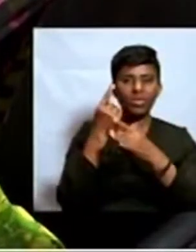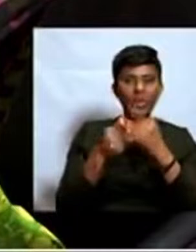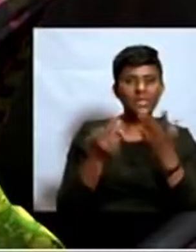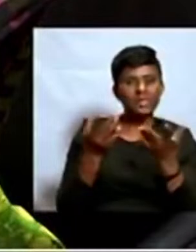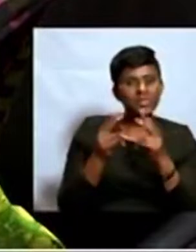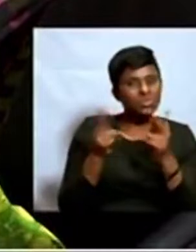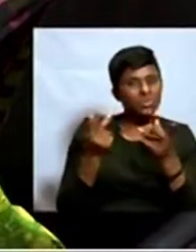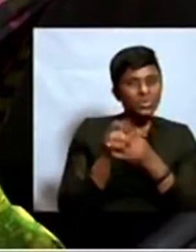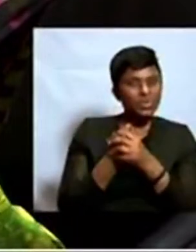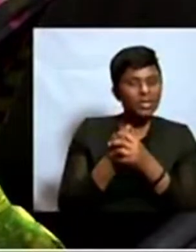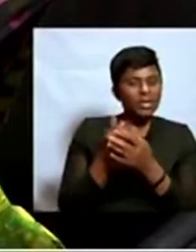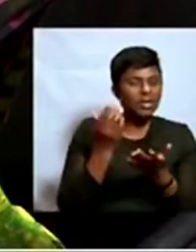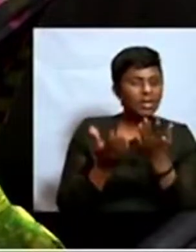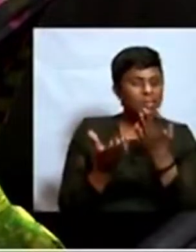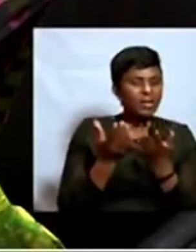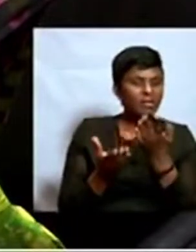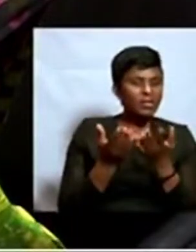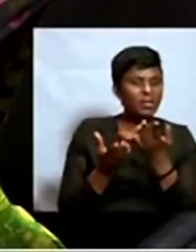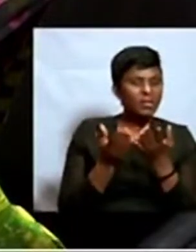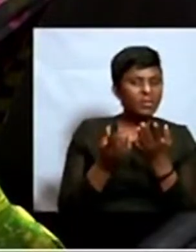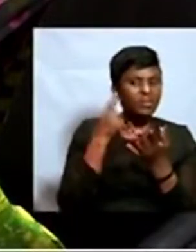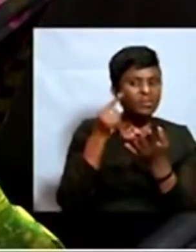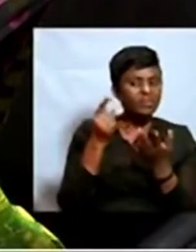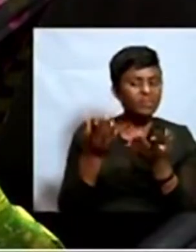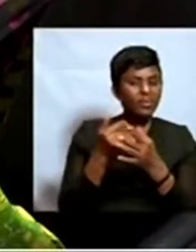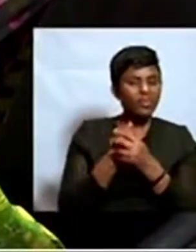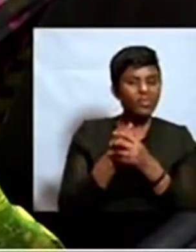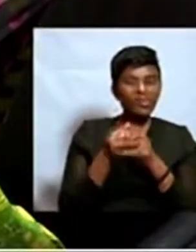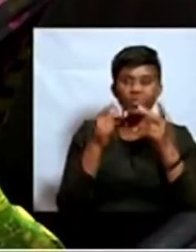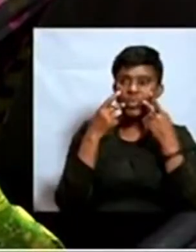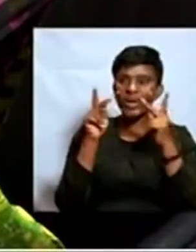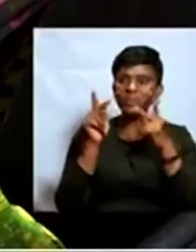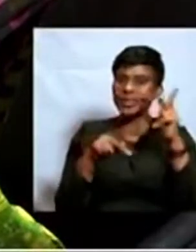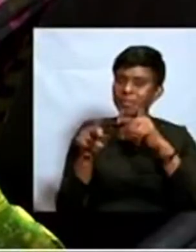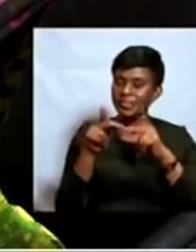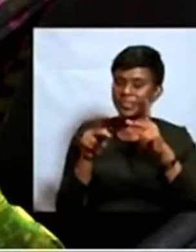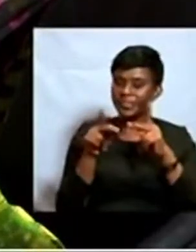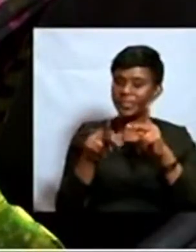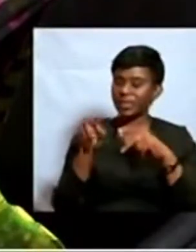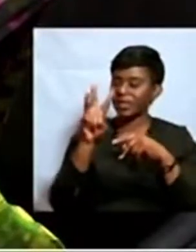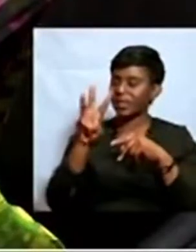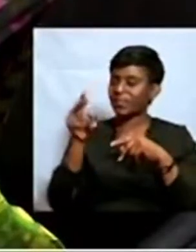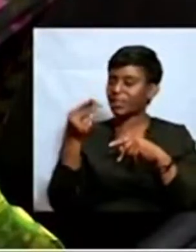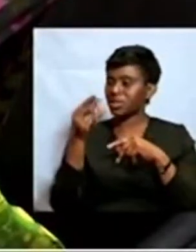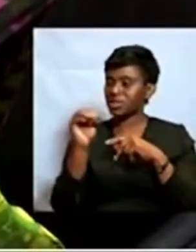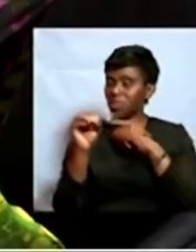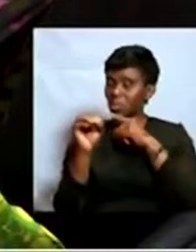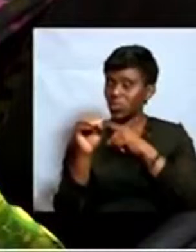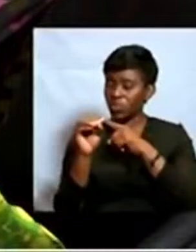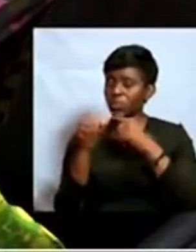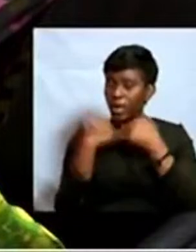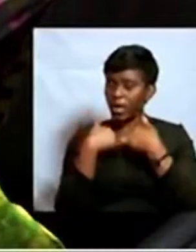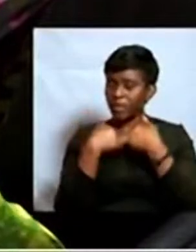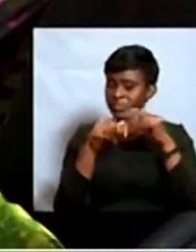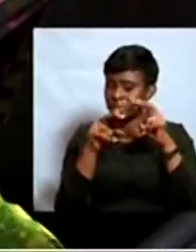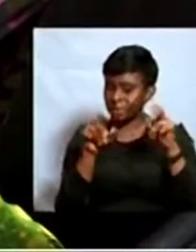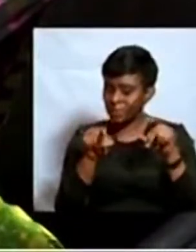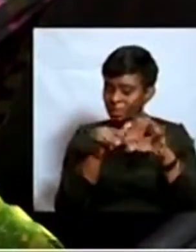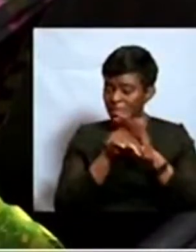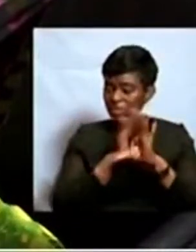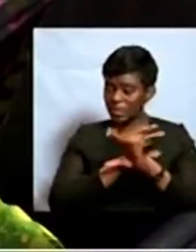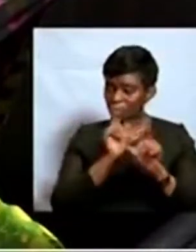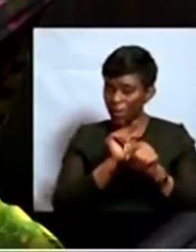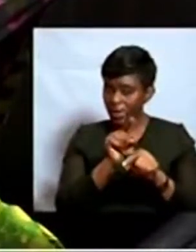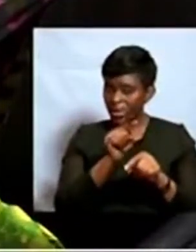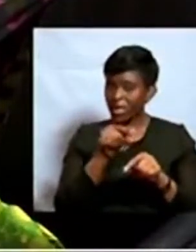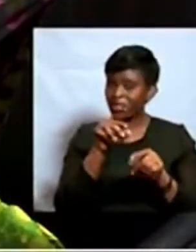So maybe for the sake of the public, so WHO has discovered that in Zambia, that's where